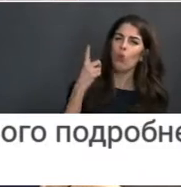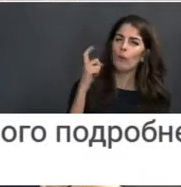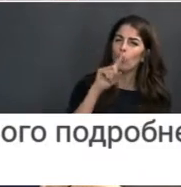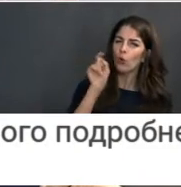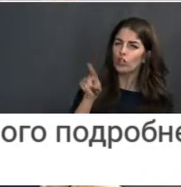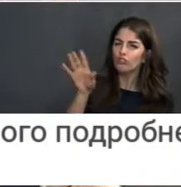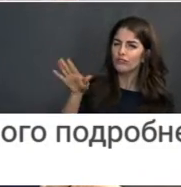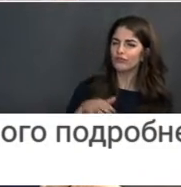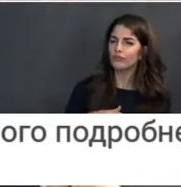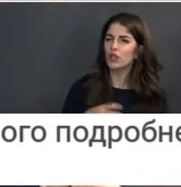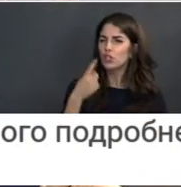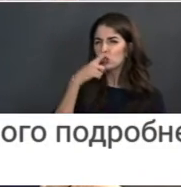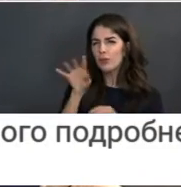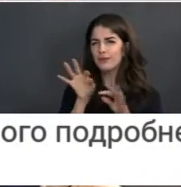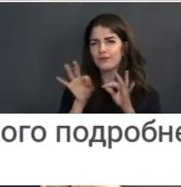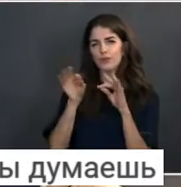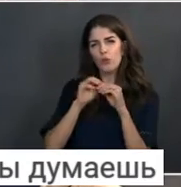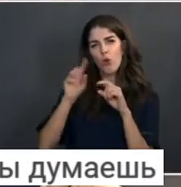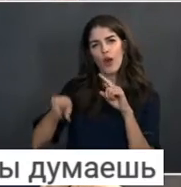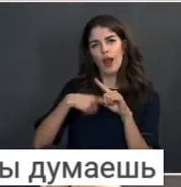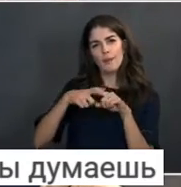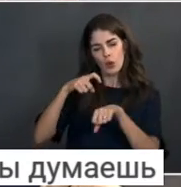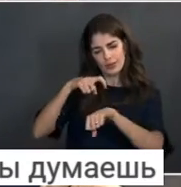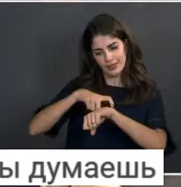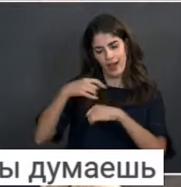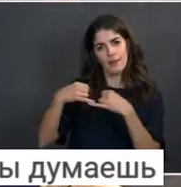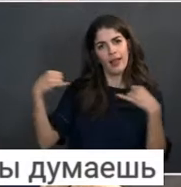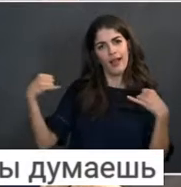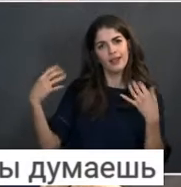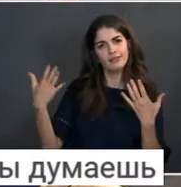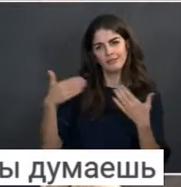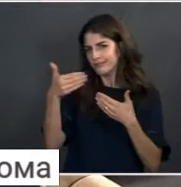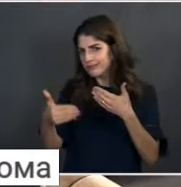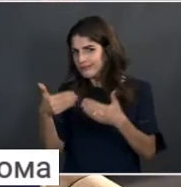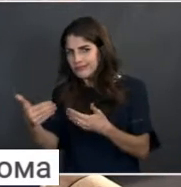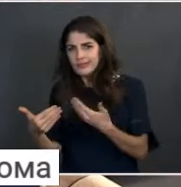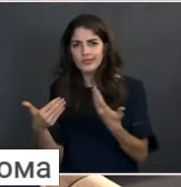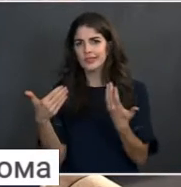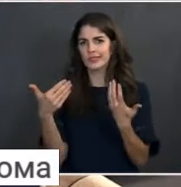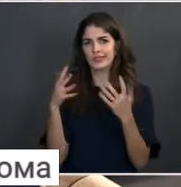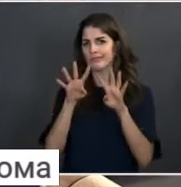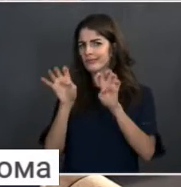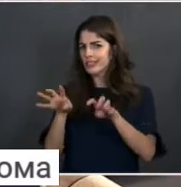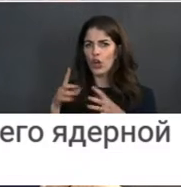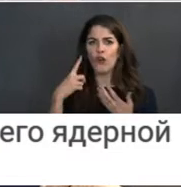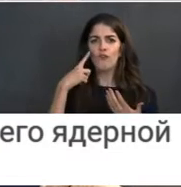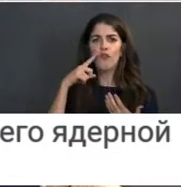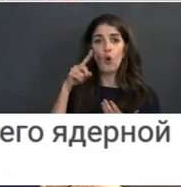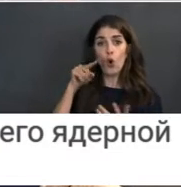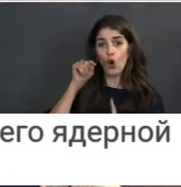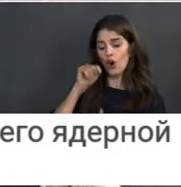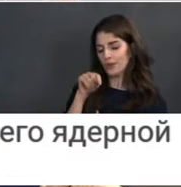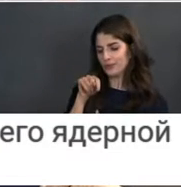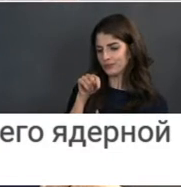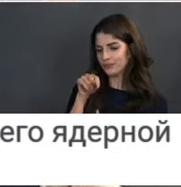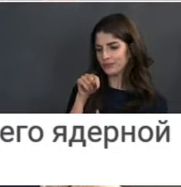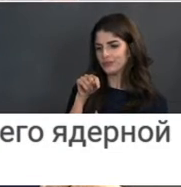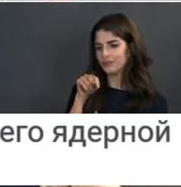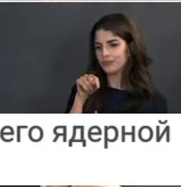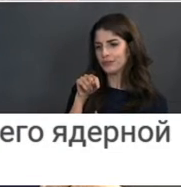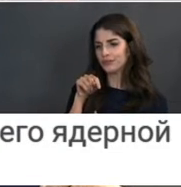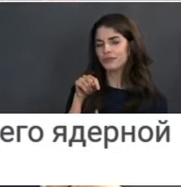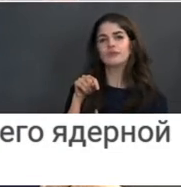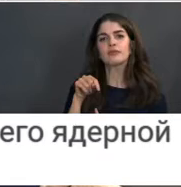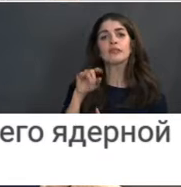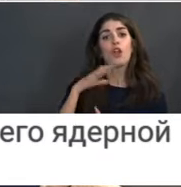Can you give us just a little bit more of a timeline in terms of how much longer you think it will take for the White House to engage with